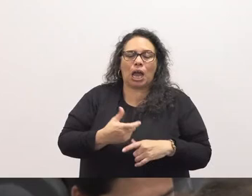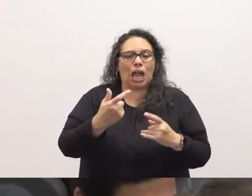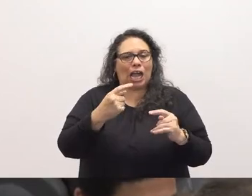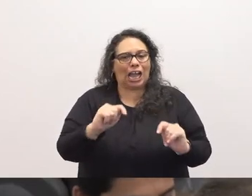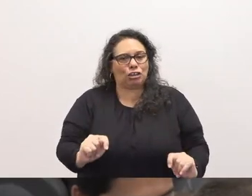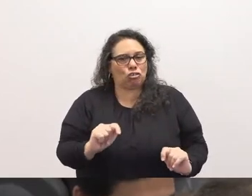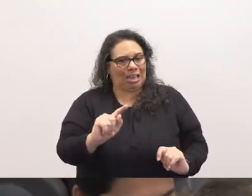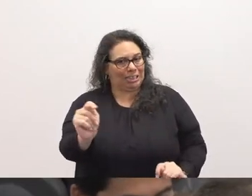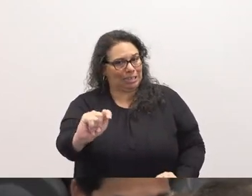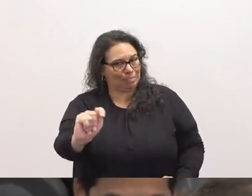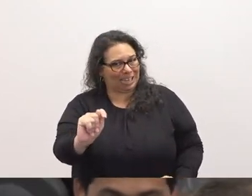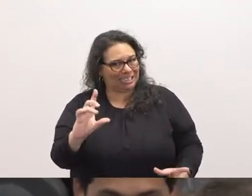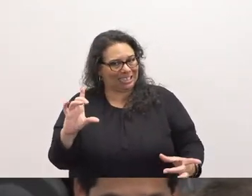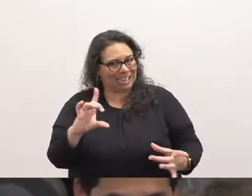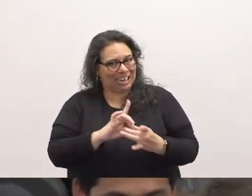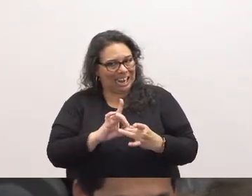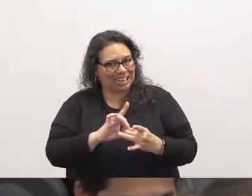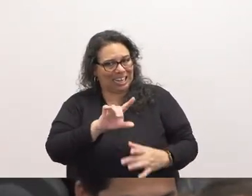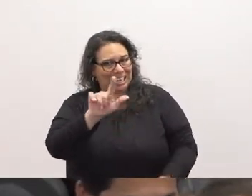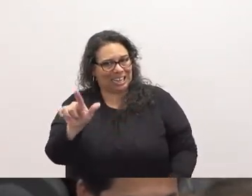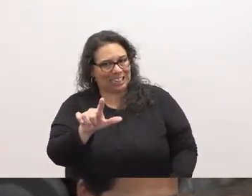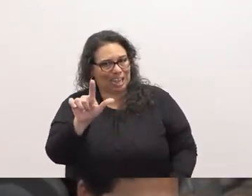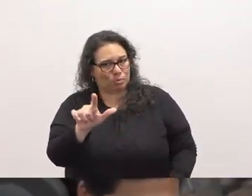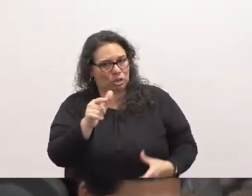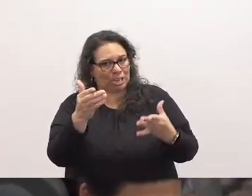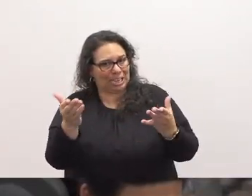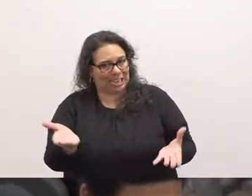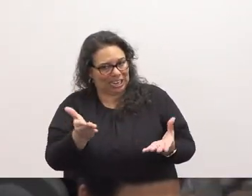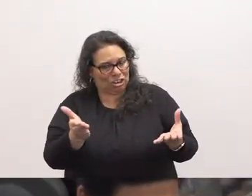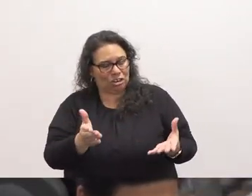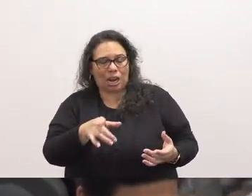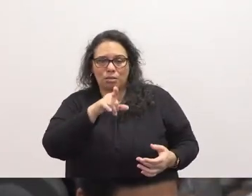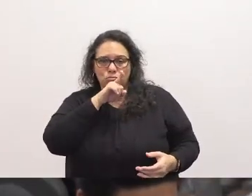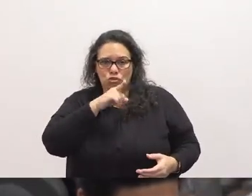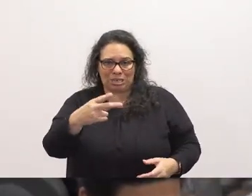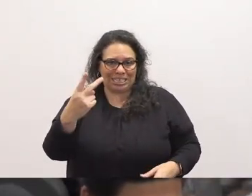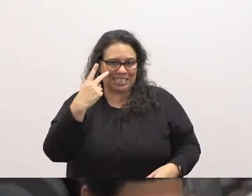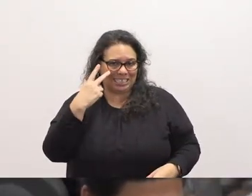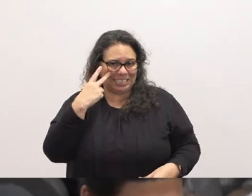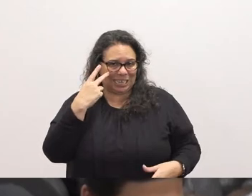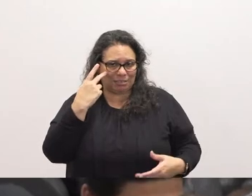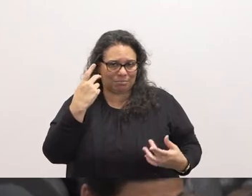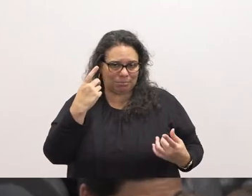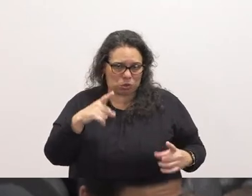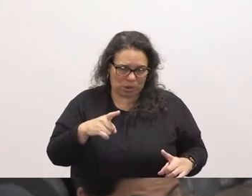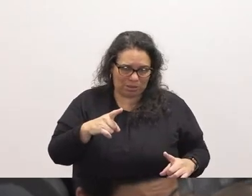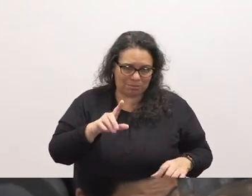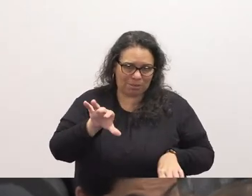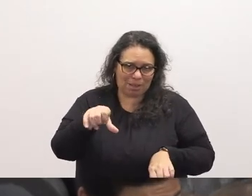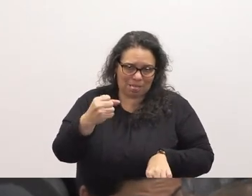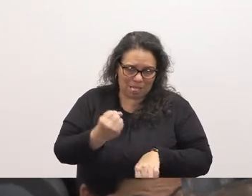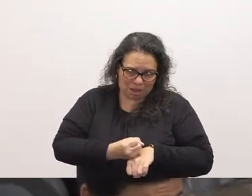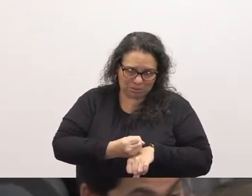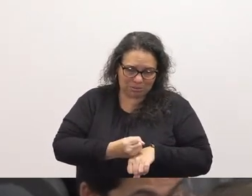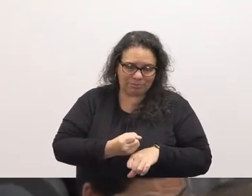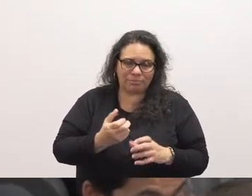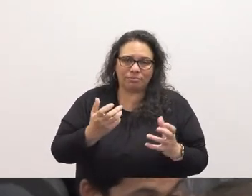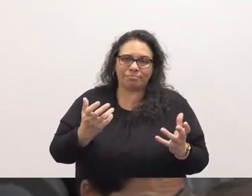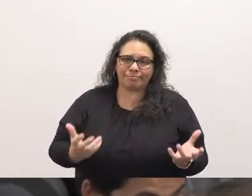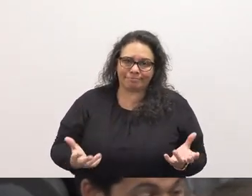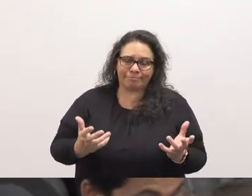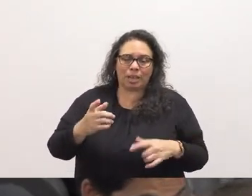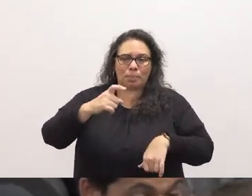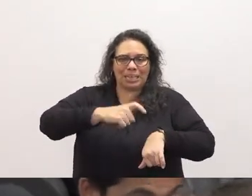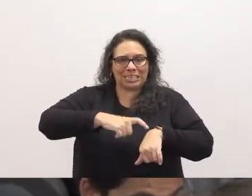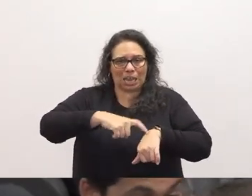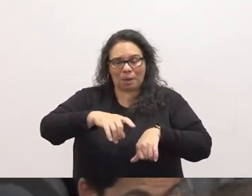the bathroom that's connected to our library, right here, and I'm sure you can see where this is going. It was also locked. By the time